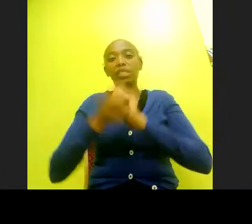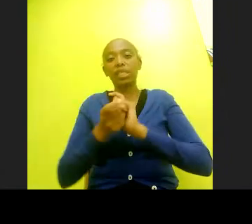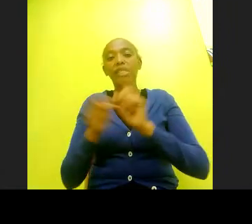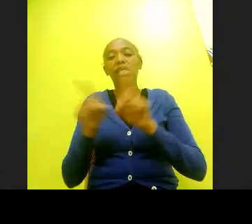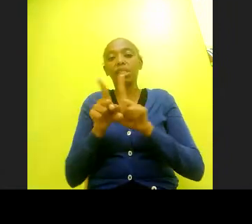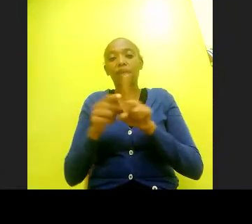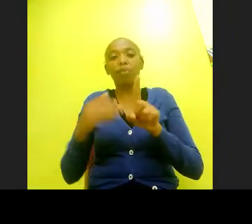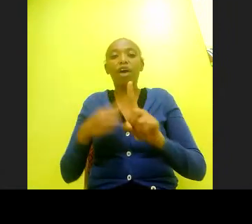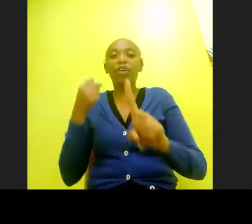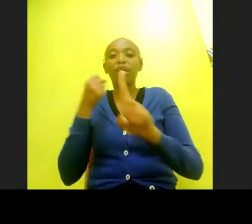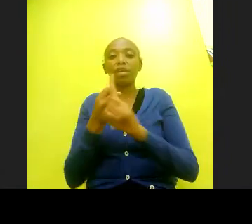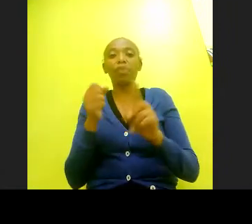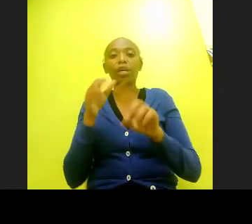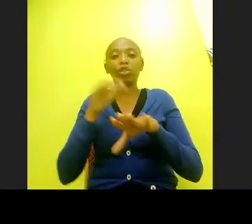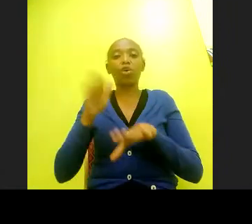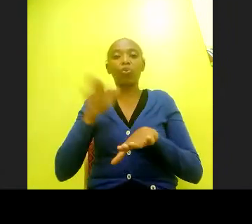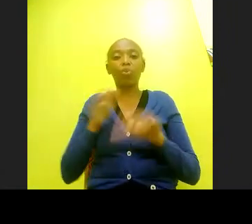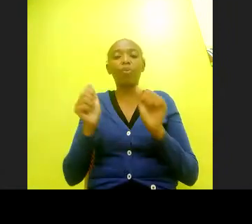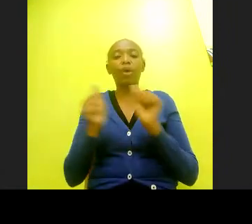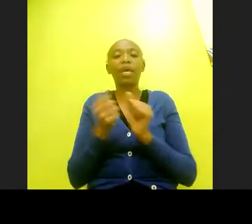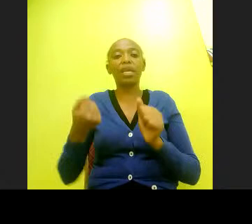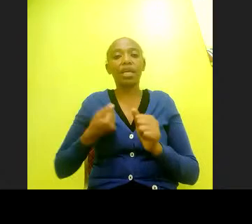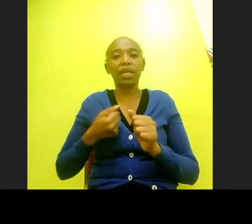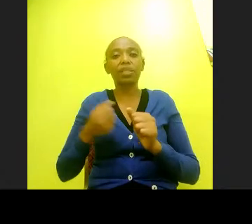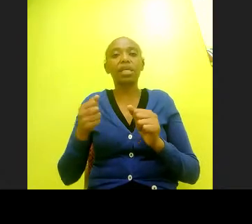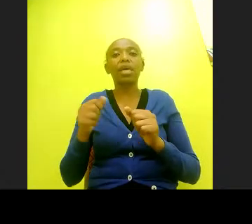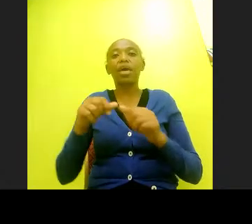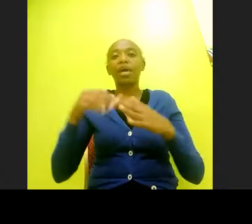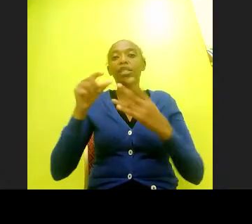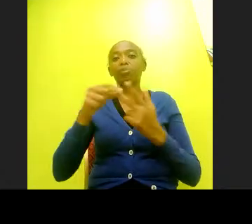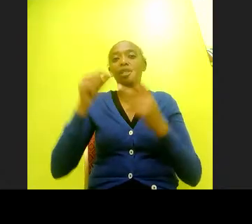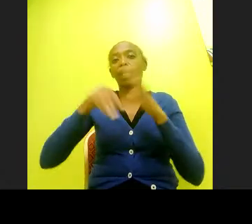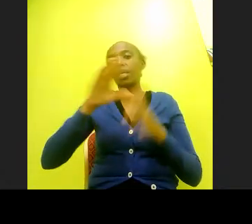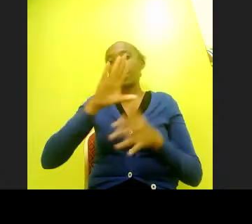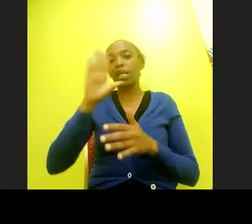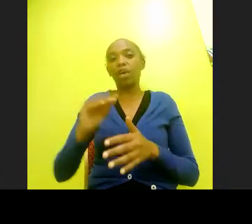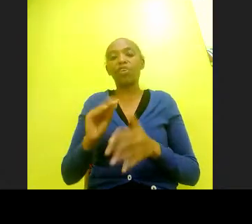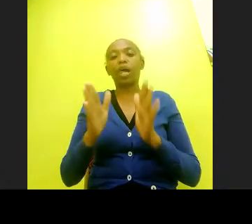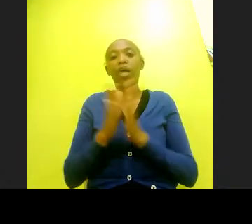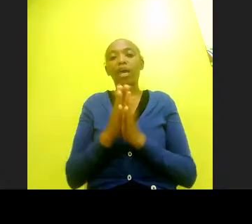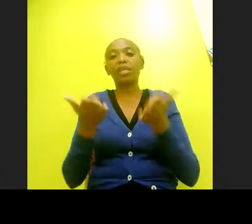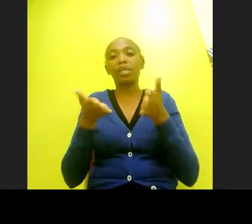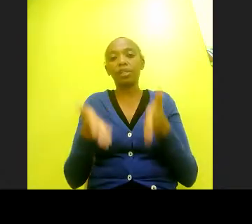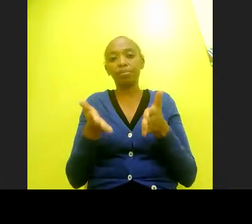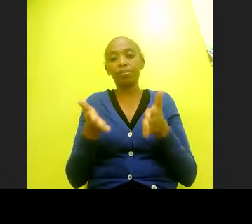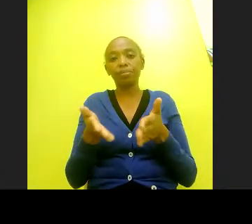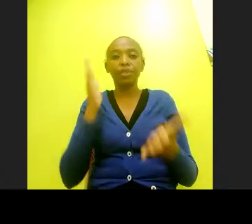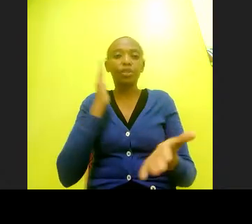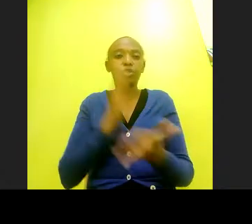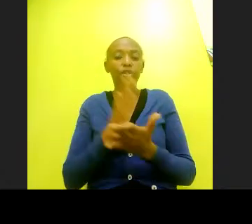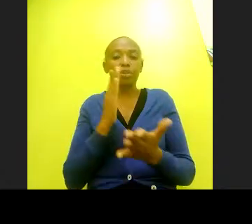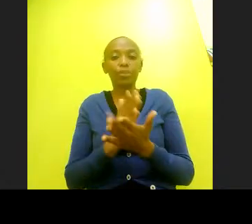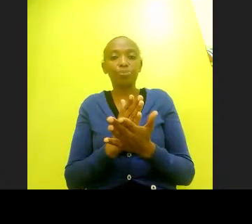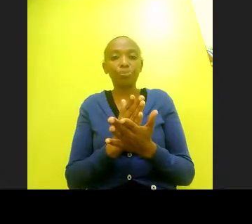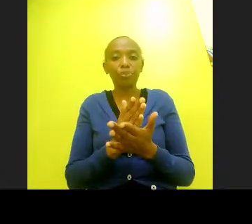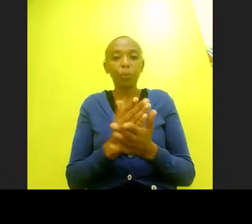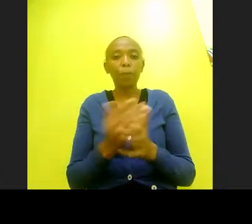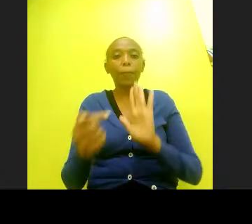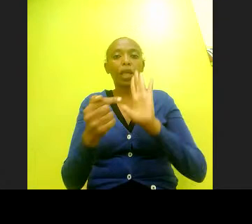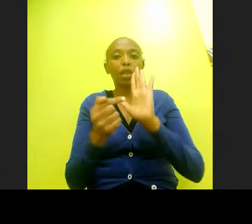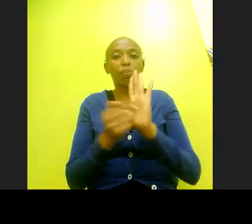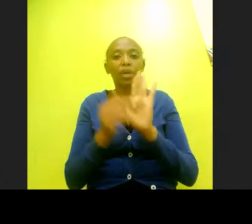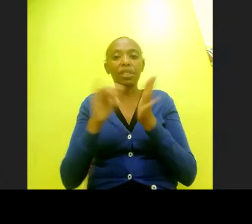and girls' care burden, especially on the continent. And so it's really a point